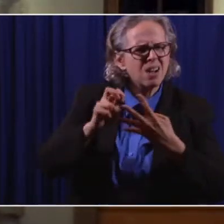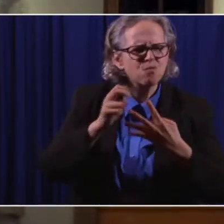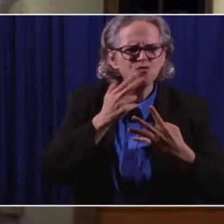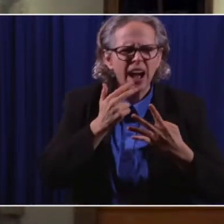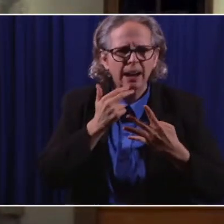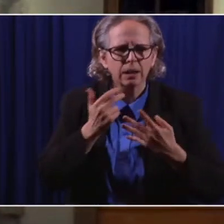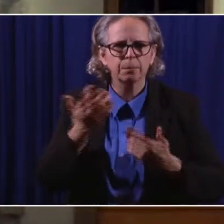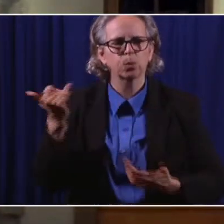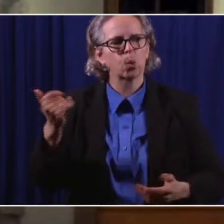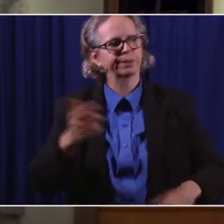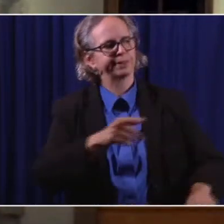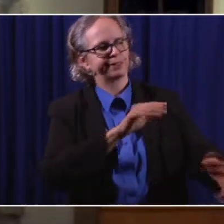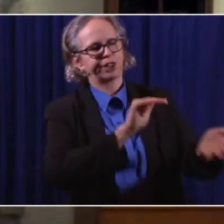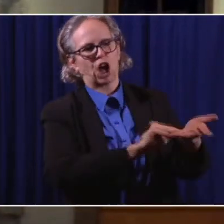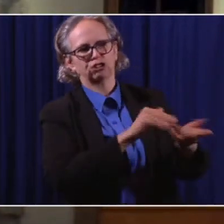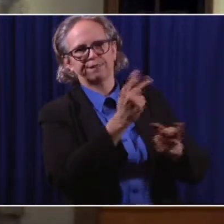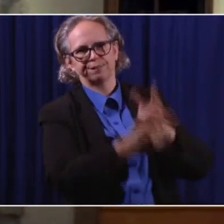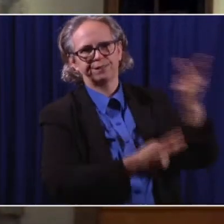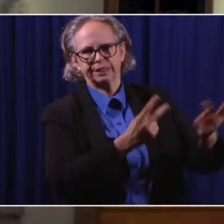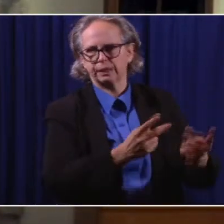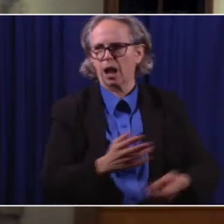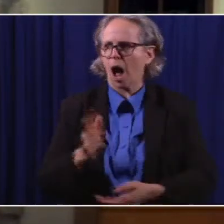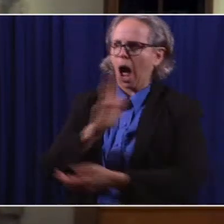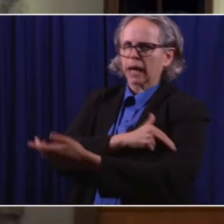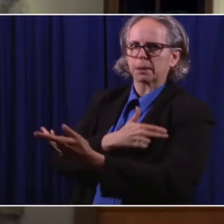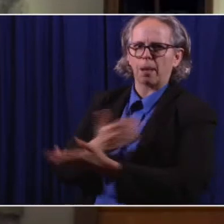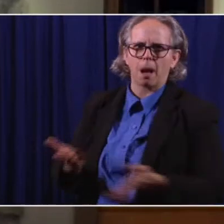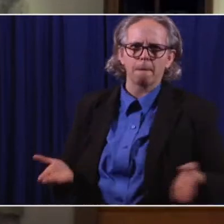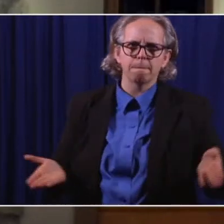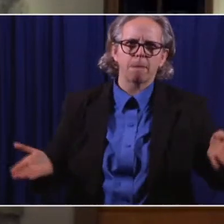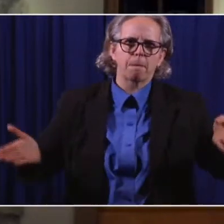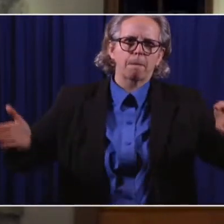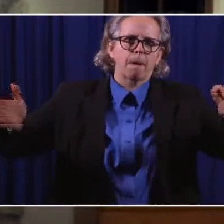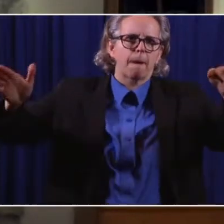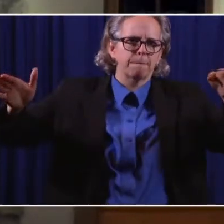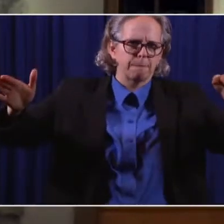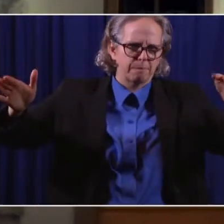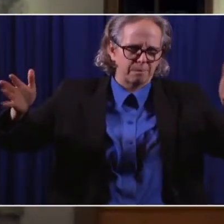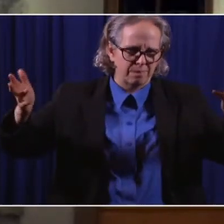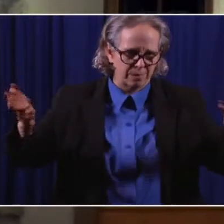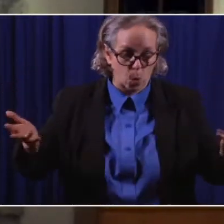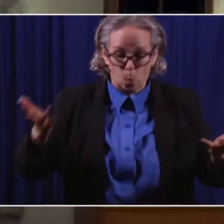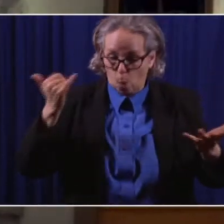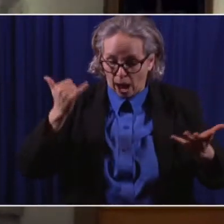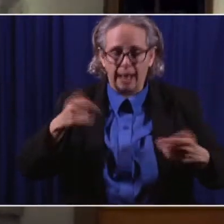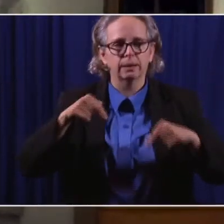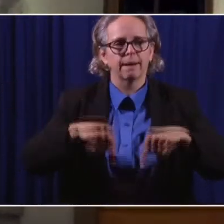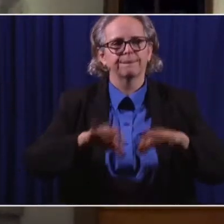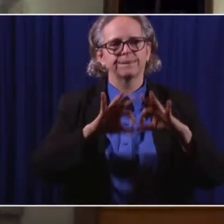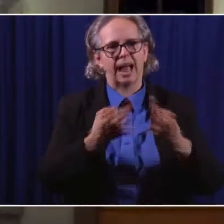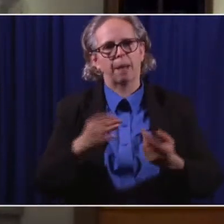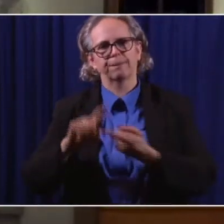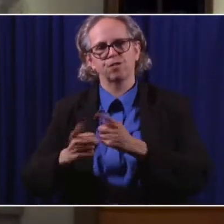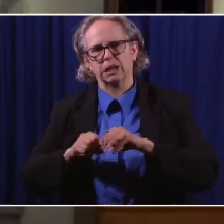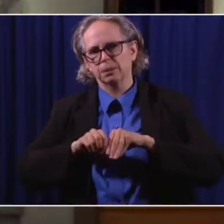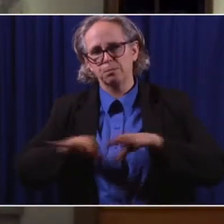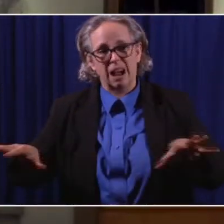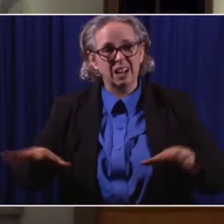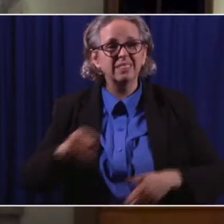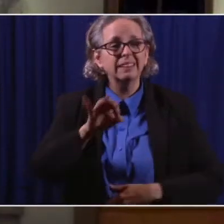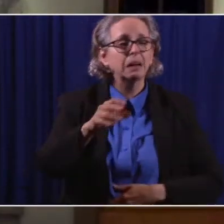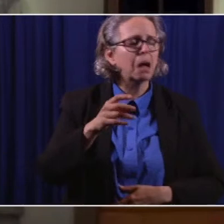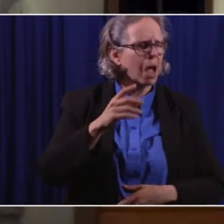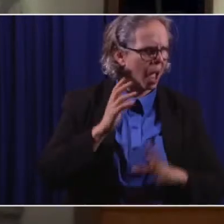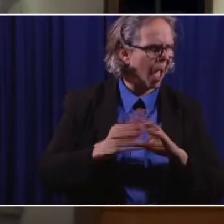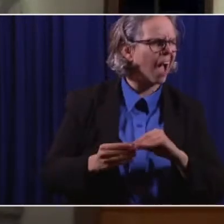continued, including get-togethers with family, friends. There's been a drop-off in people wearing masks. And again, while